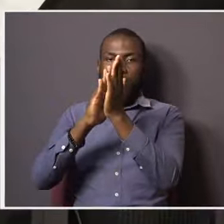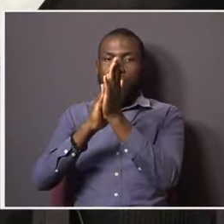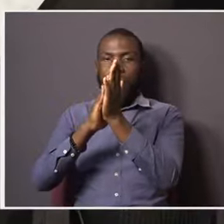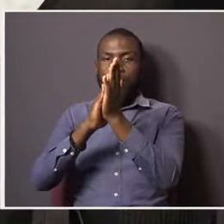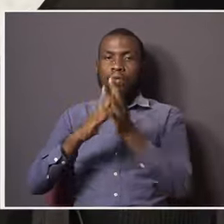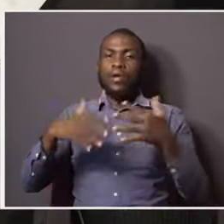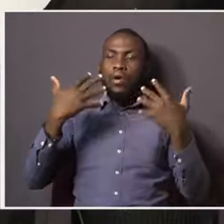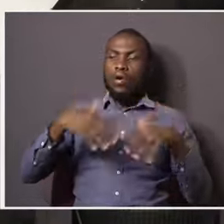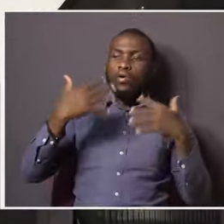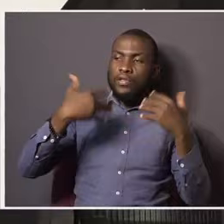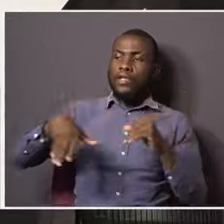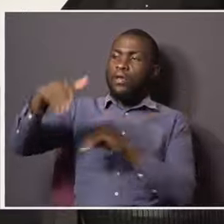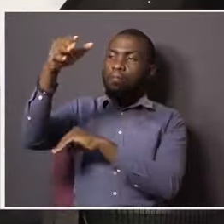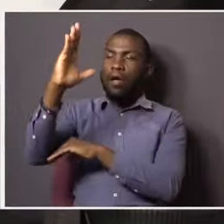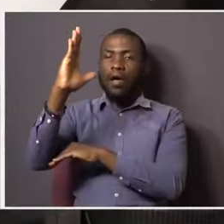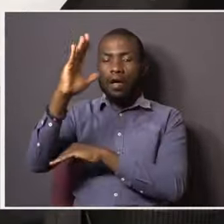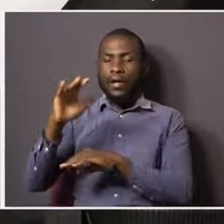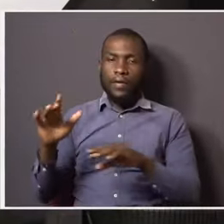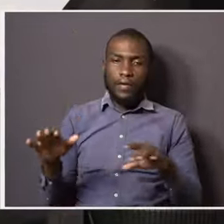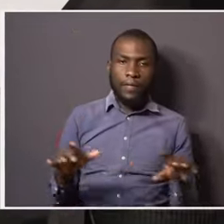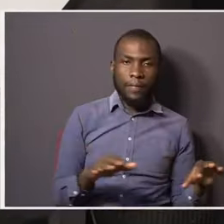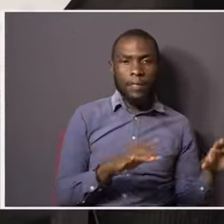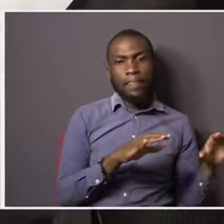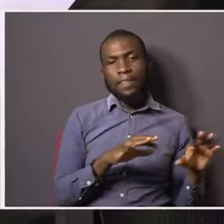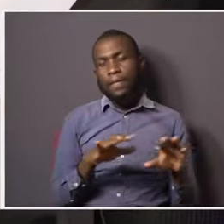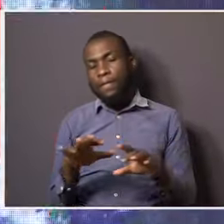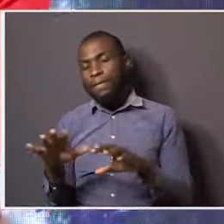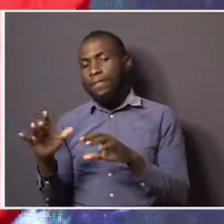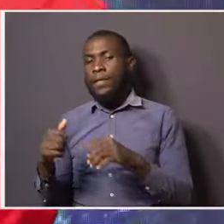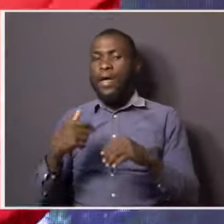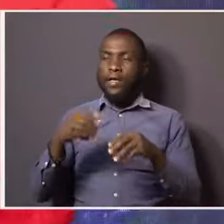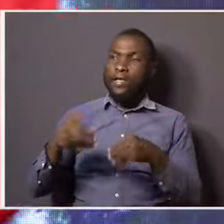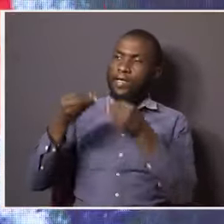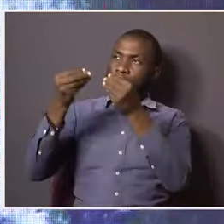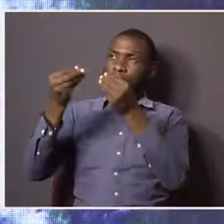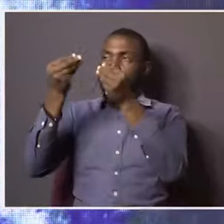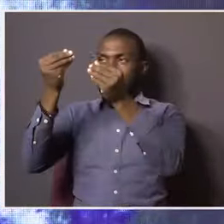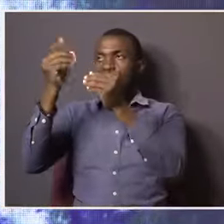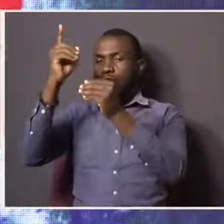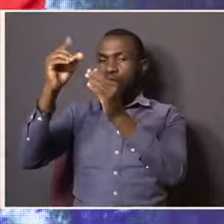Awesome God, awesome God, I give you praise,